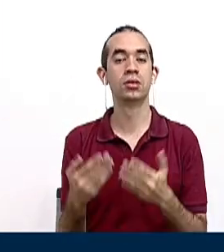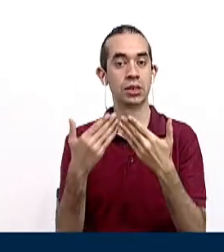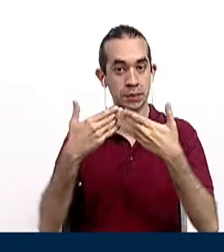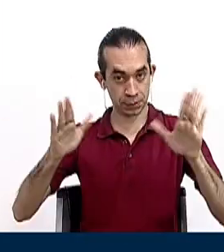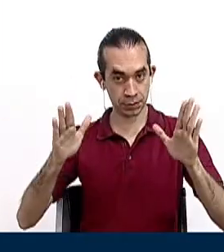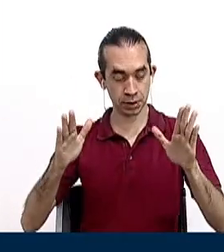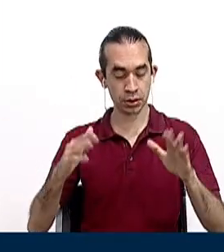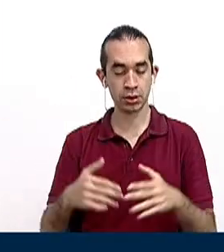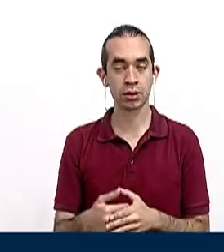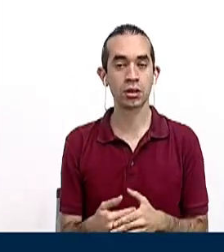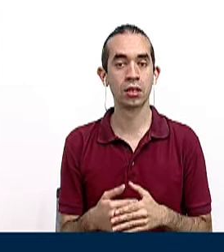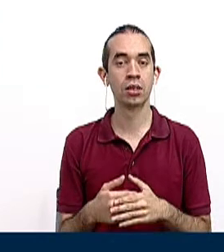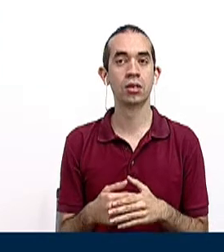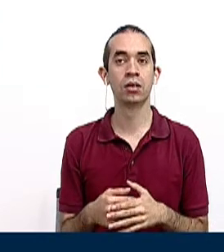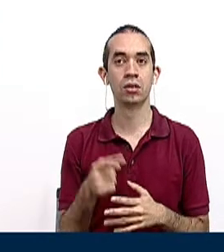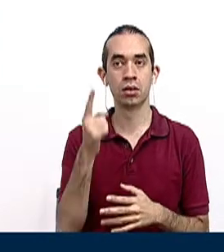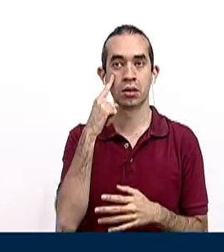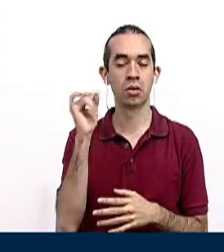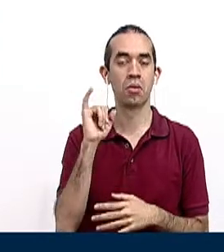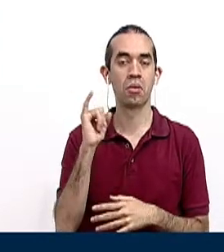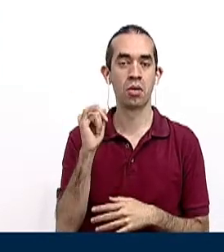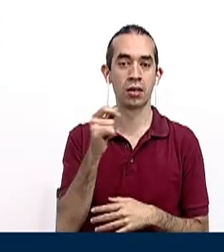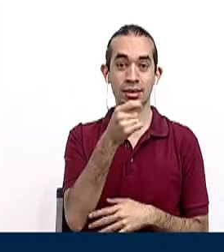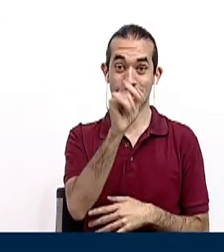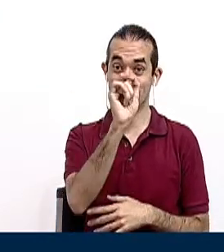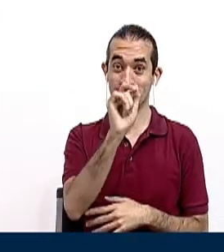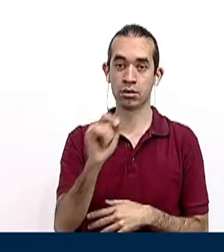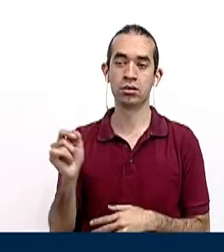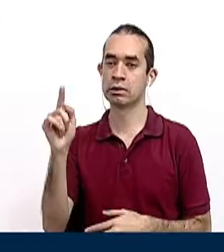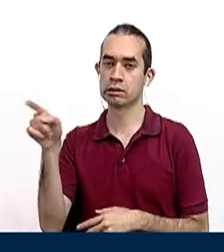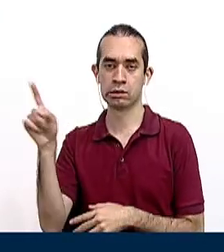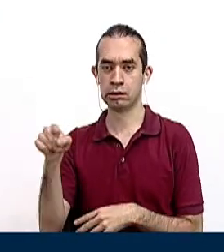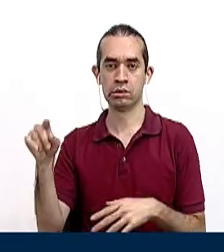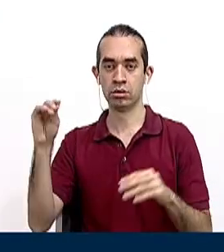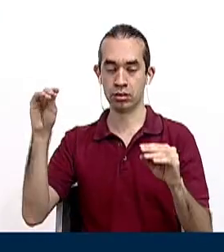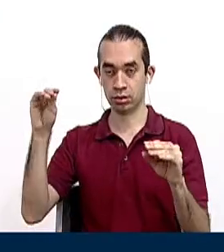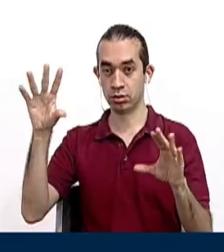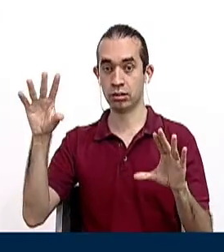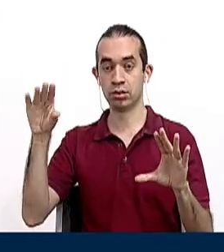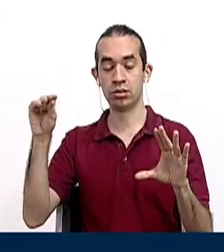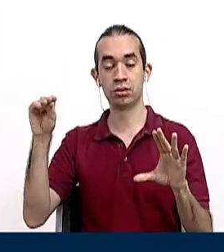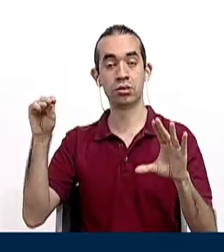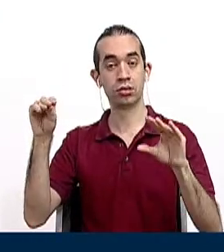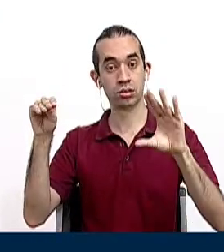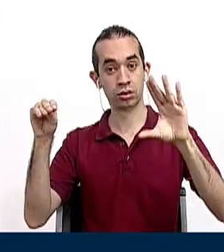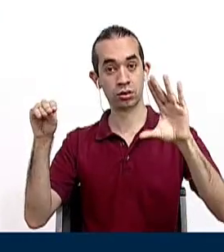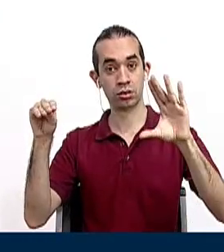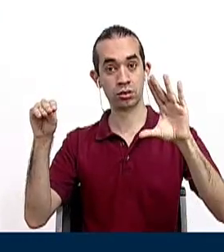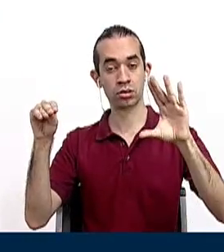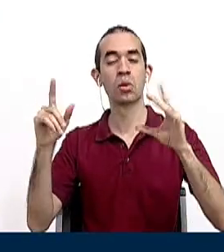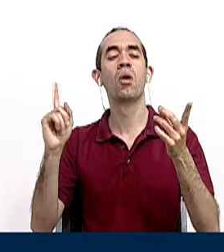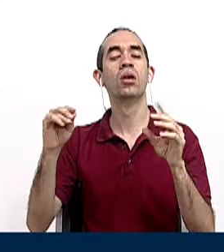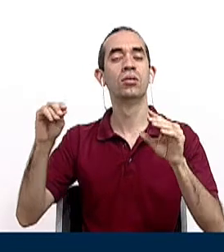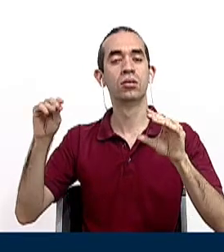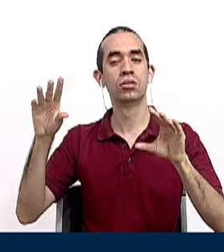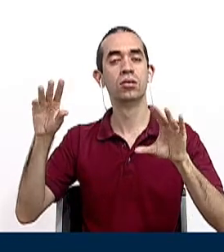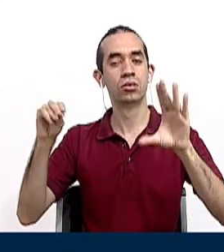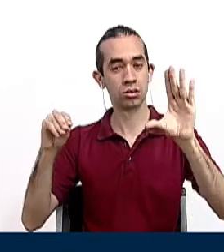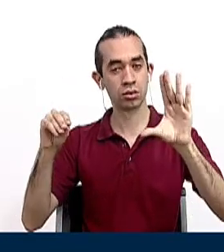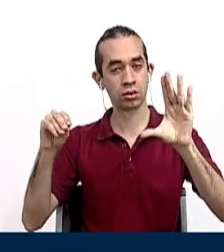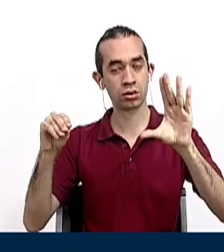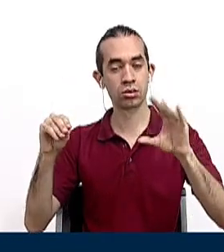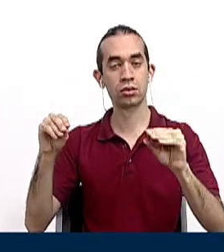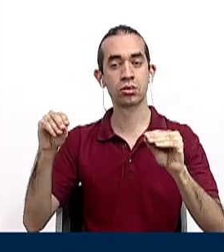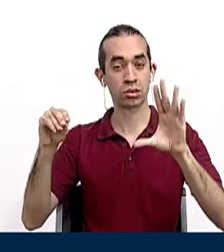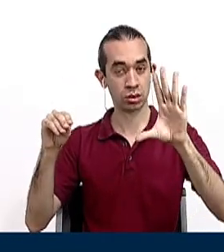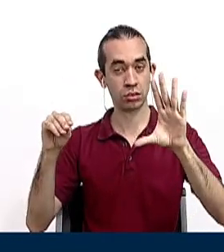So we have basically two switches, one that is on and one that is off. Which one is enable?